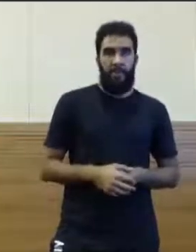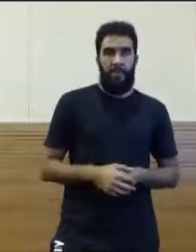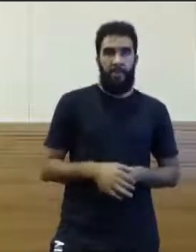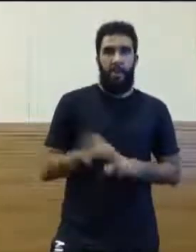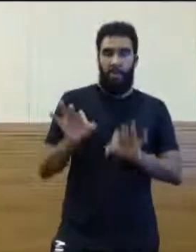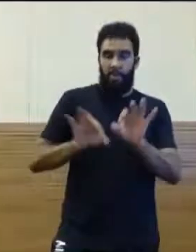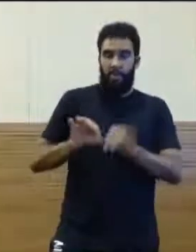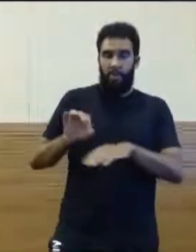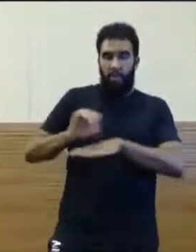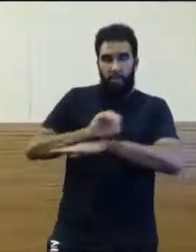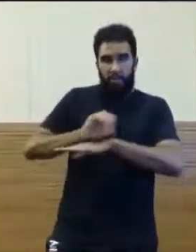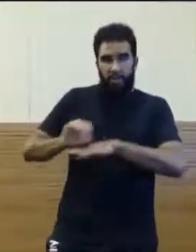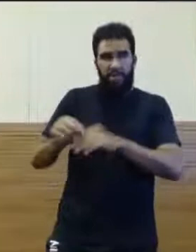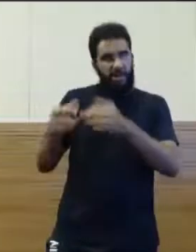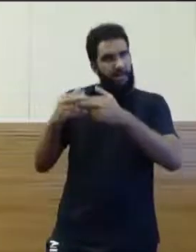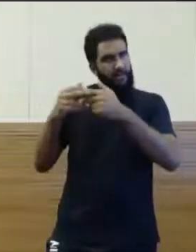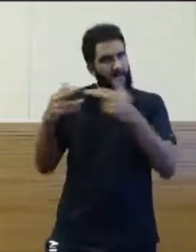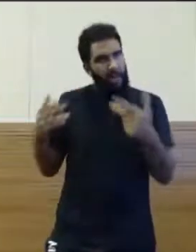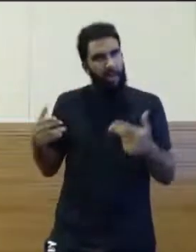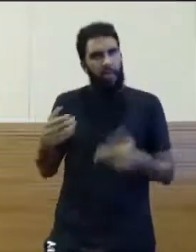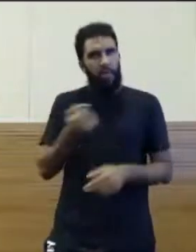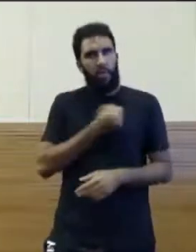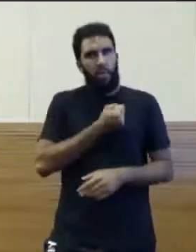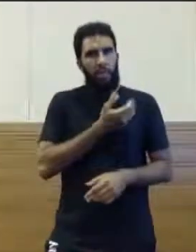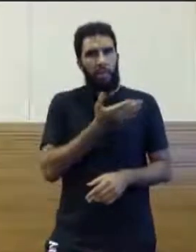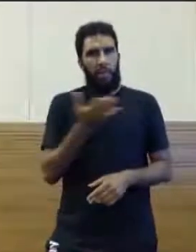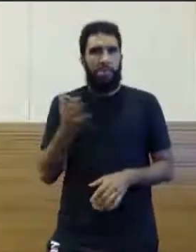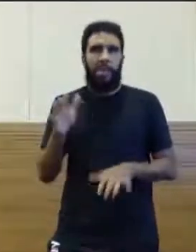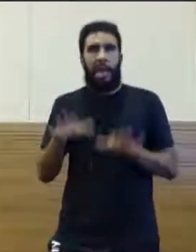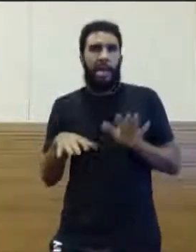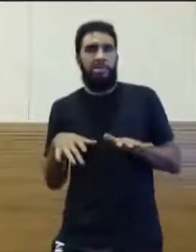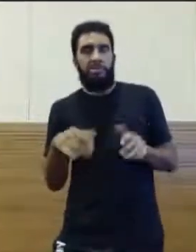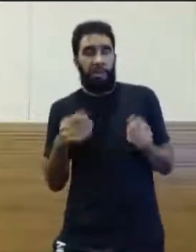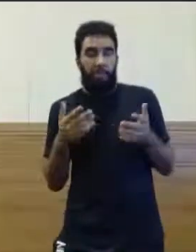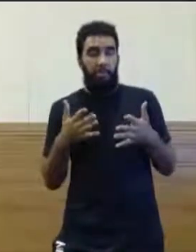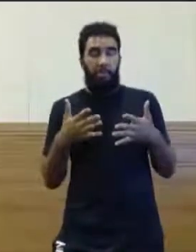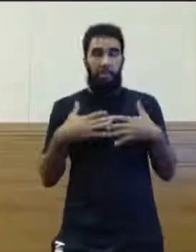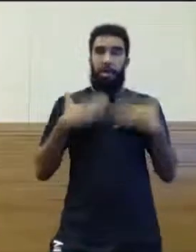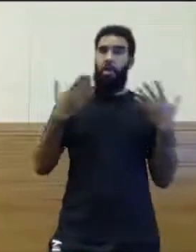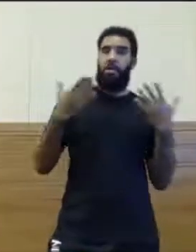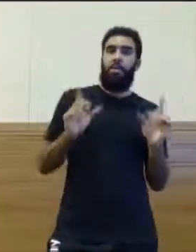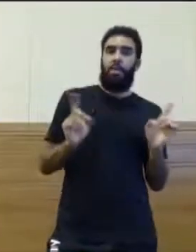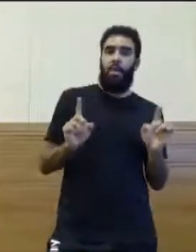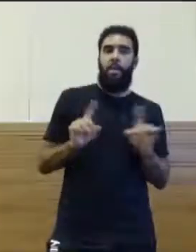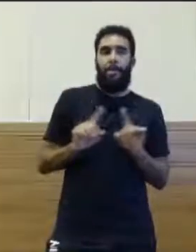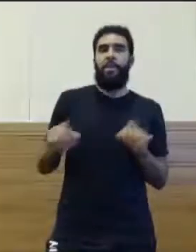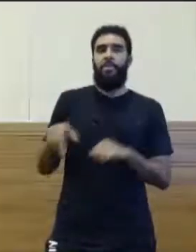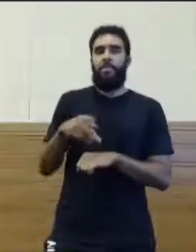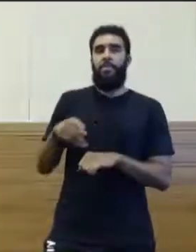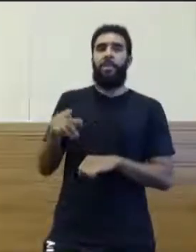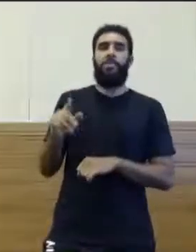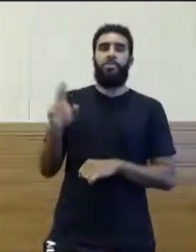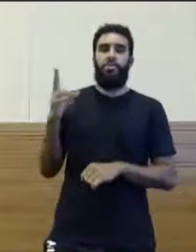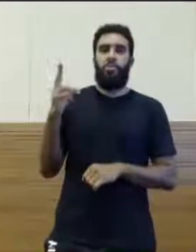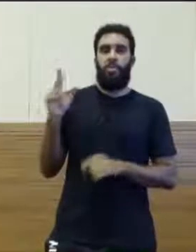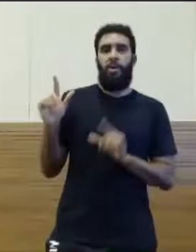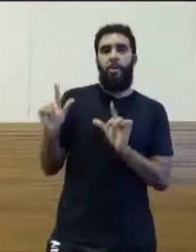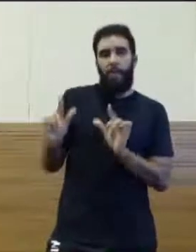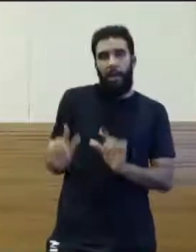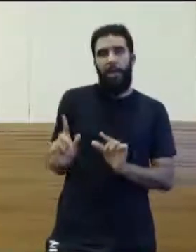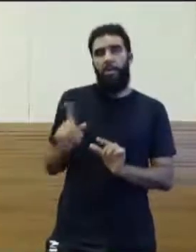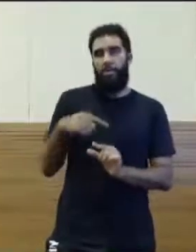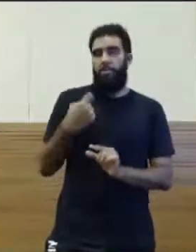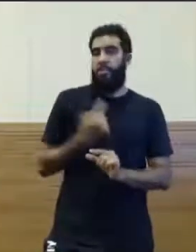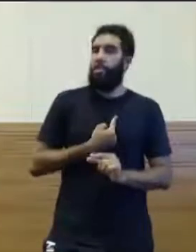And we created multiple workshops. The numbers for you might not be very